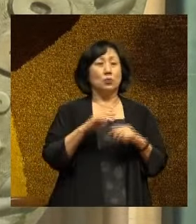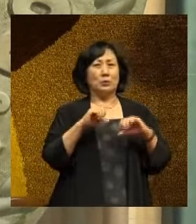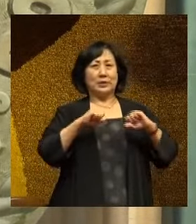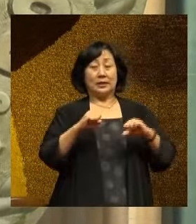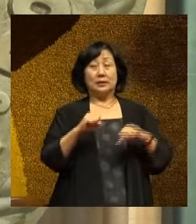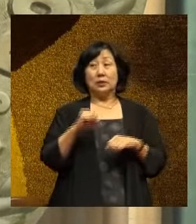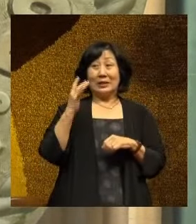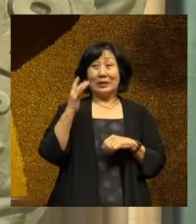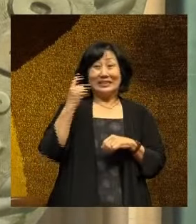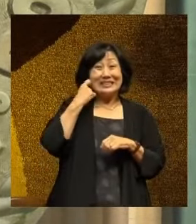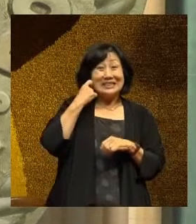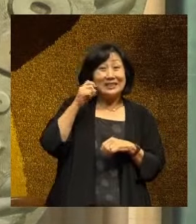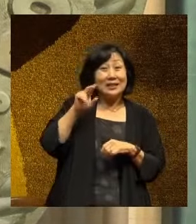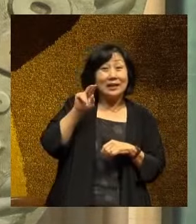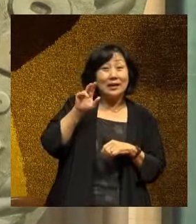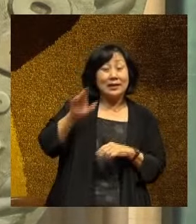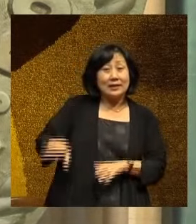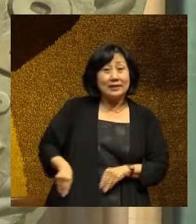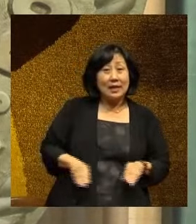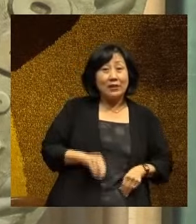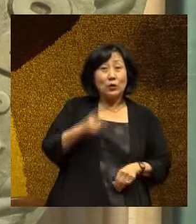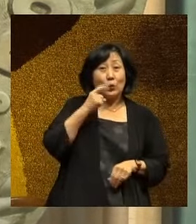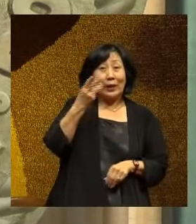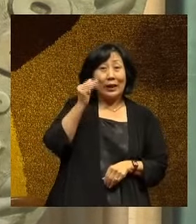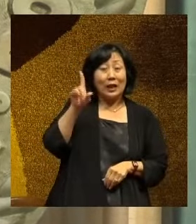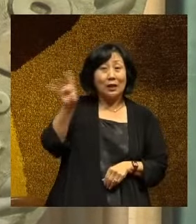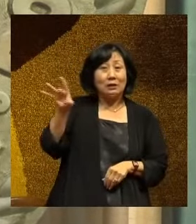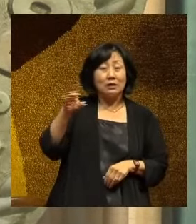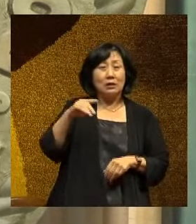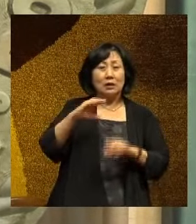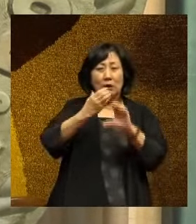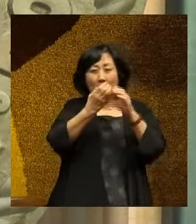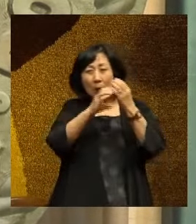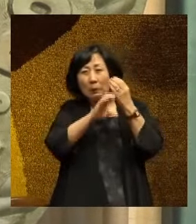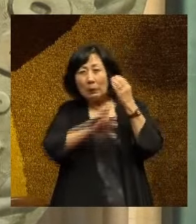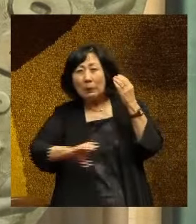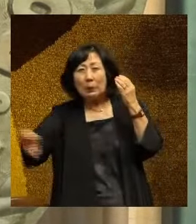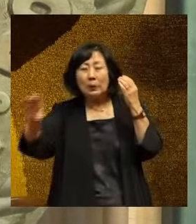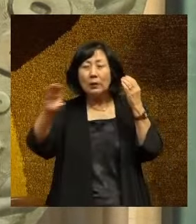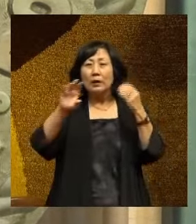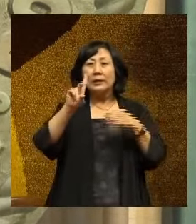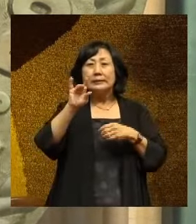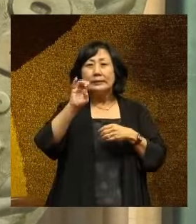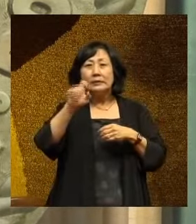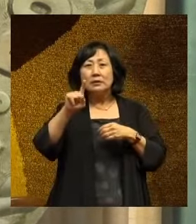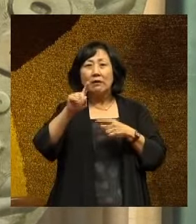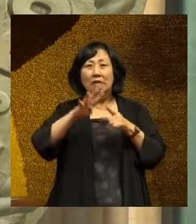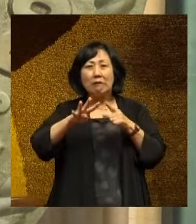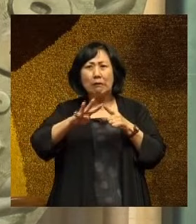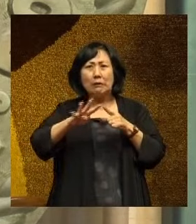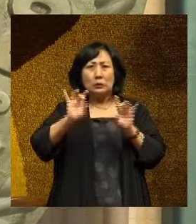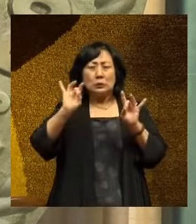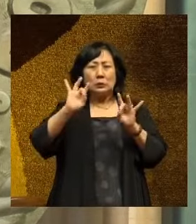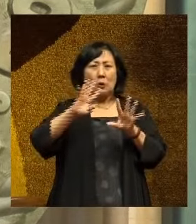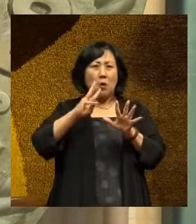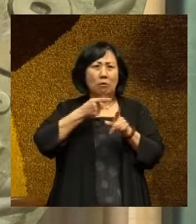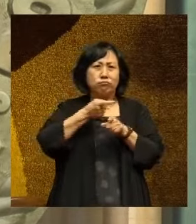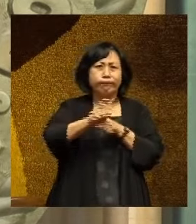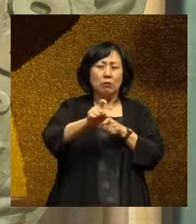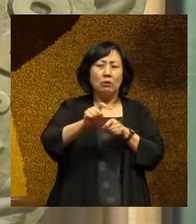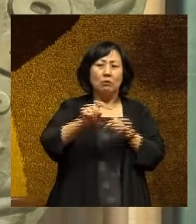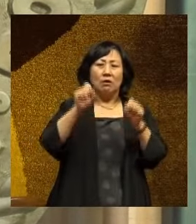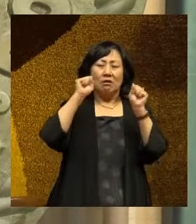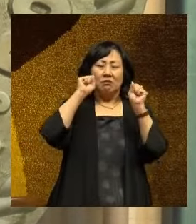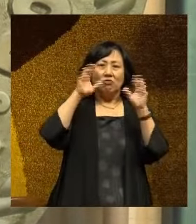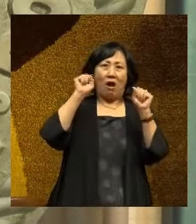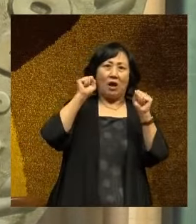Hill facility alarmed and shocked everyone. We've met with Navy leaders and let them know that their